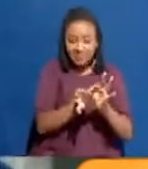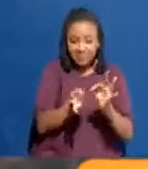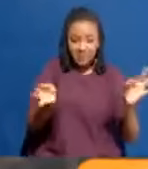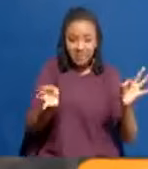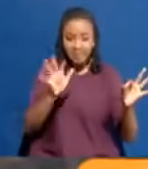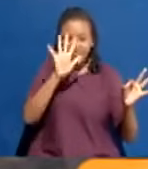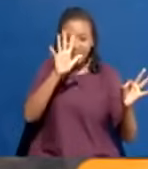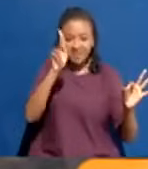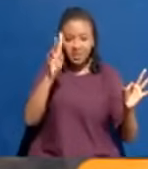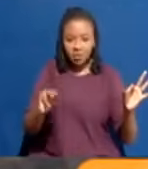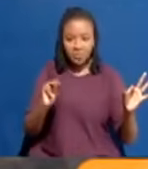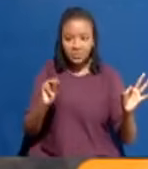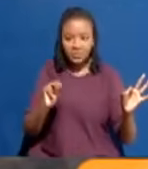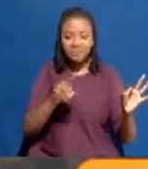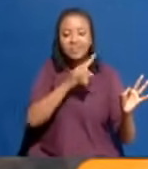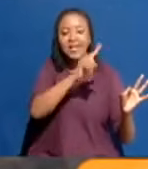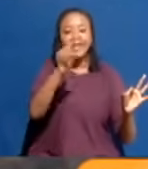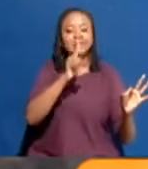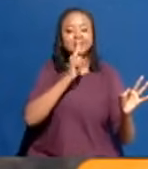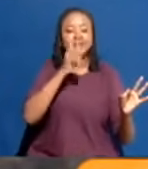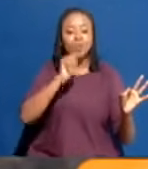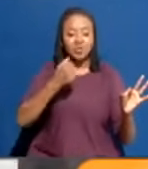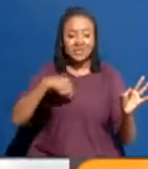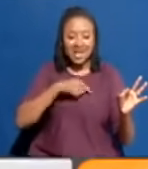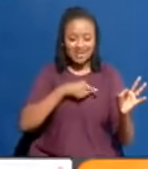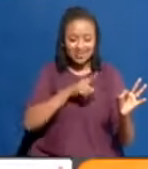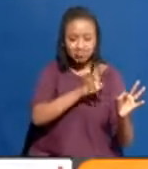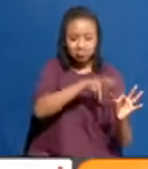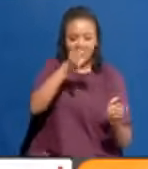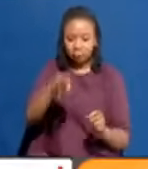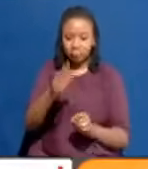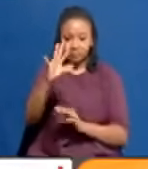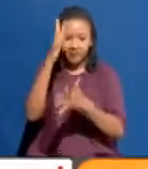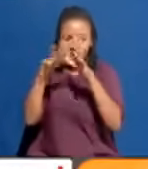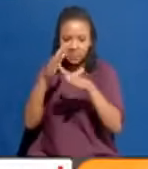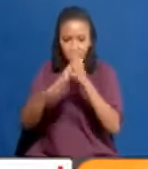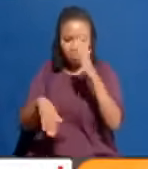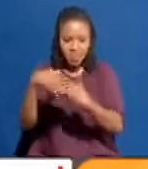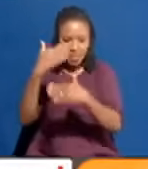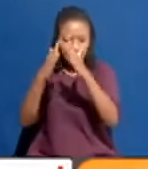I live. Wanasema tulingia kwa msitu, lakini sasa sisi ni wakulima.